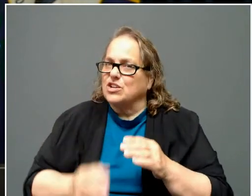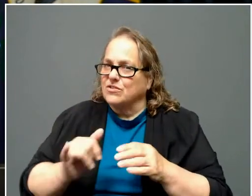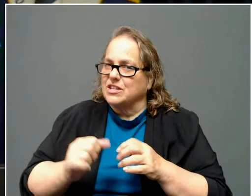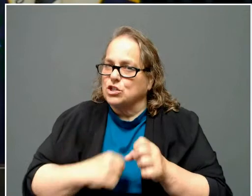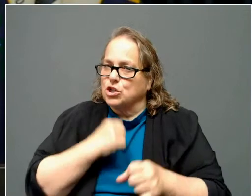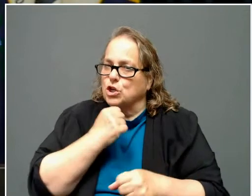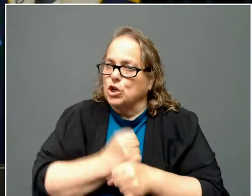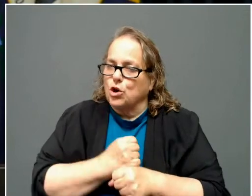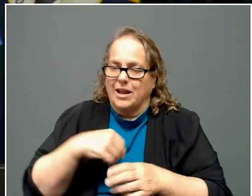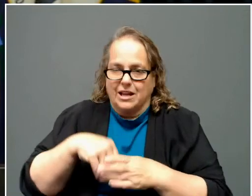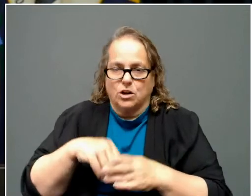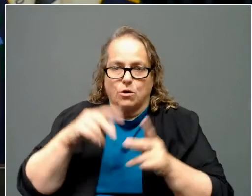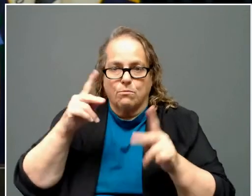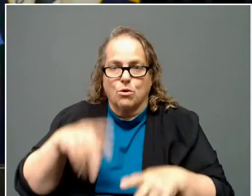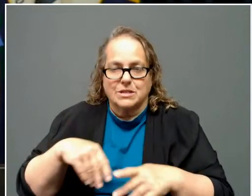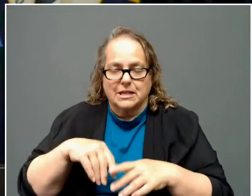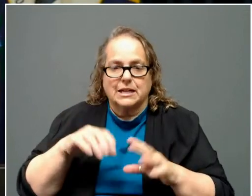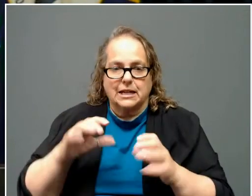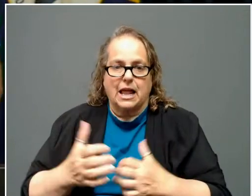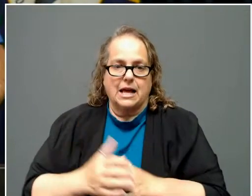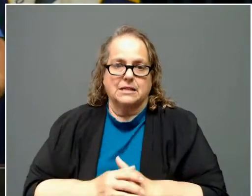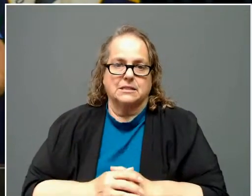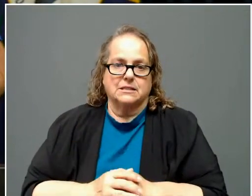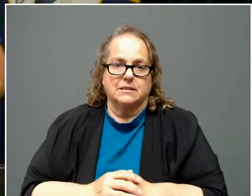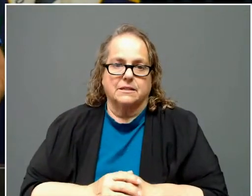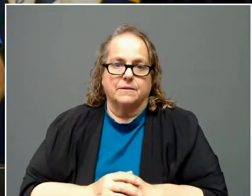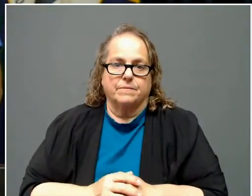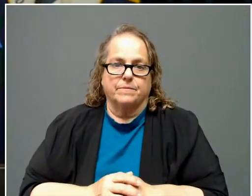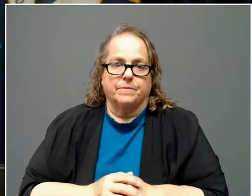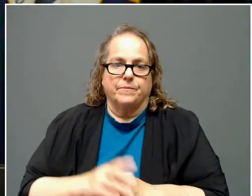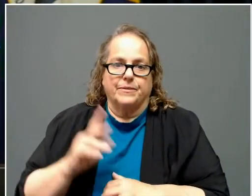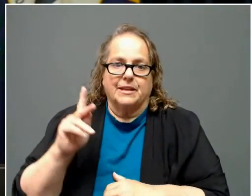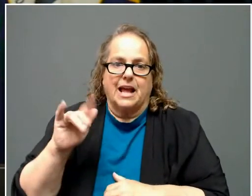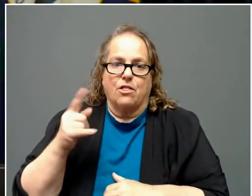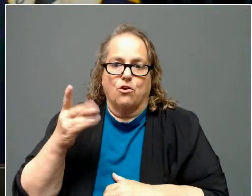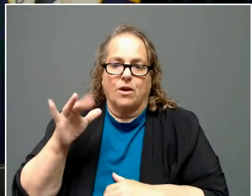in class. Catherine Collins, Debbie